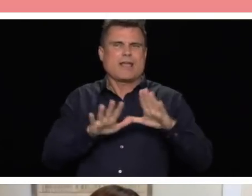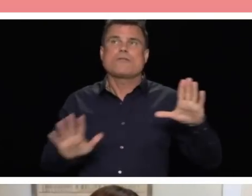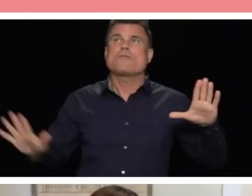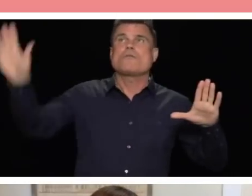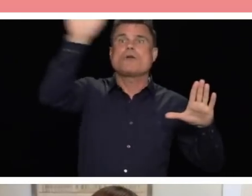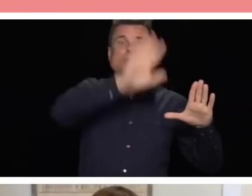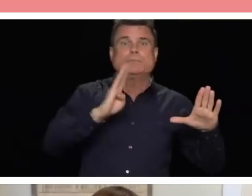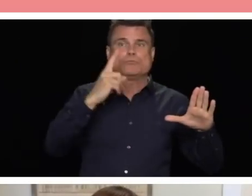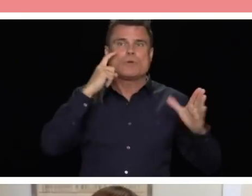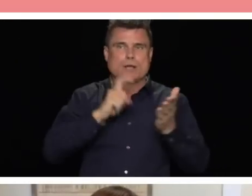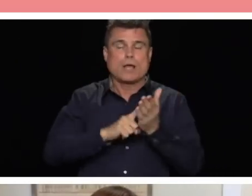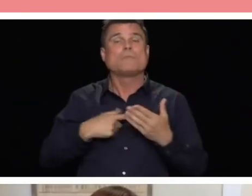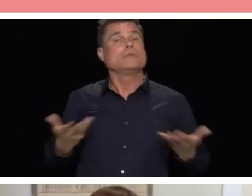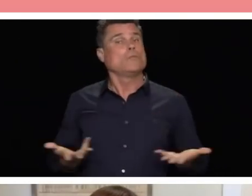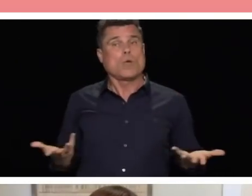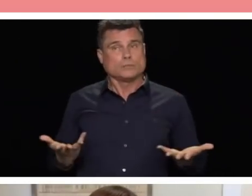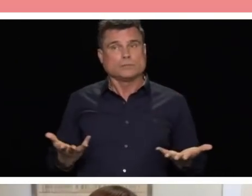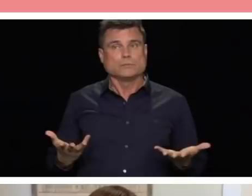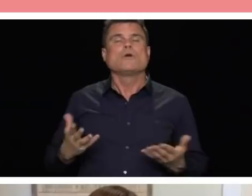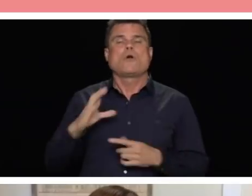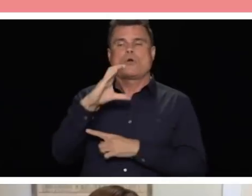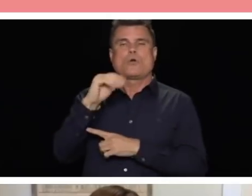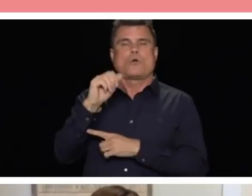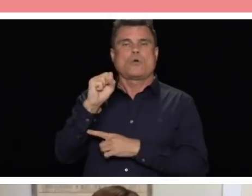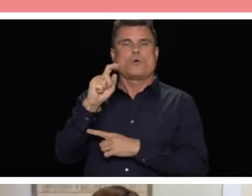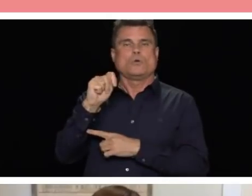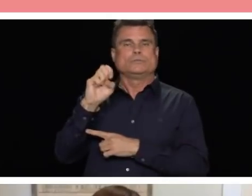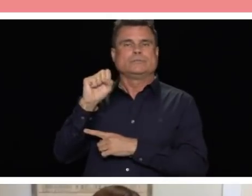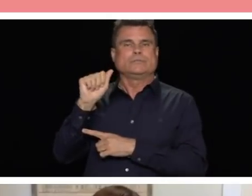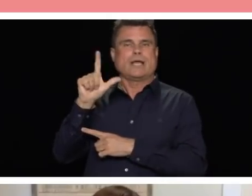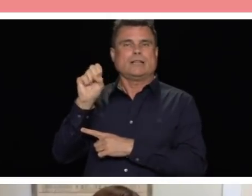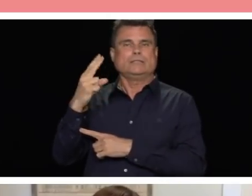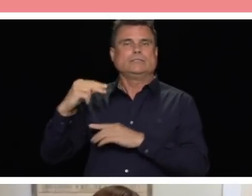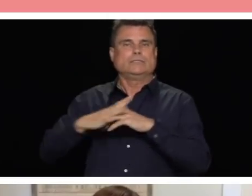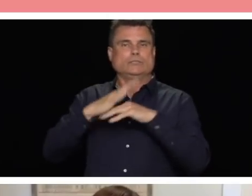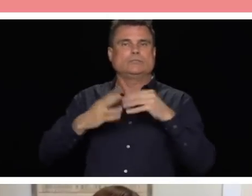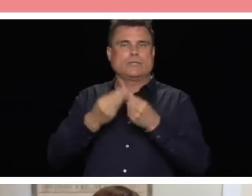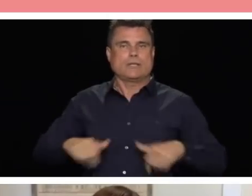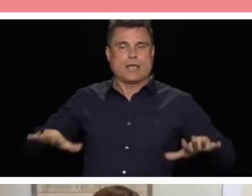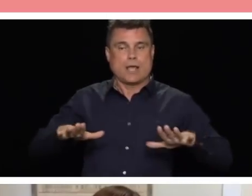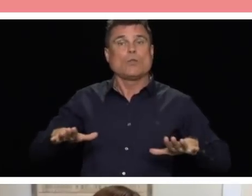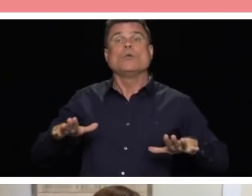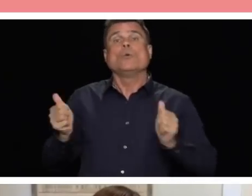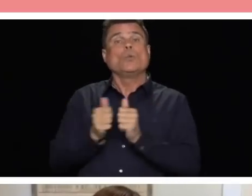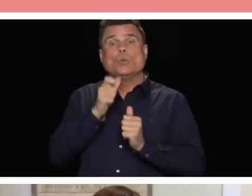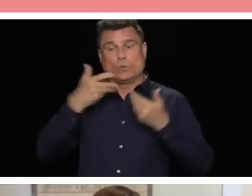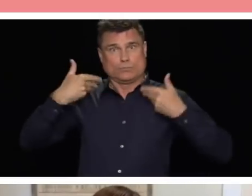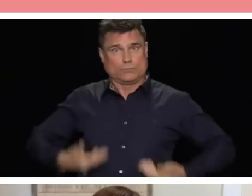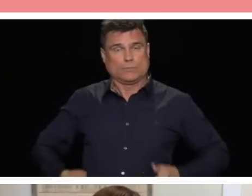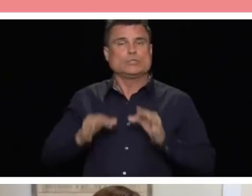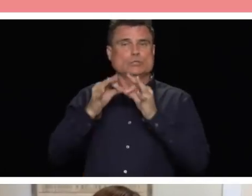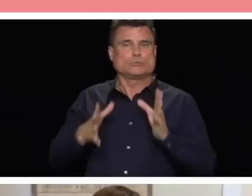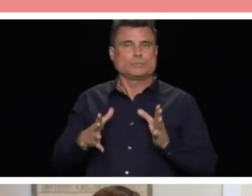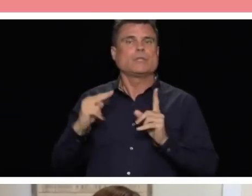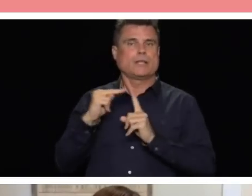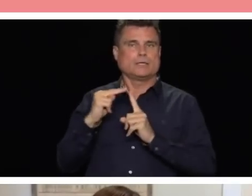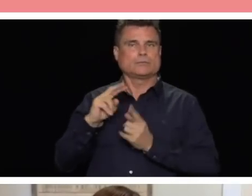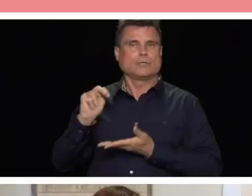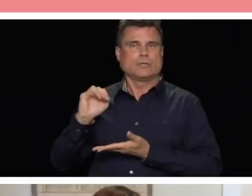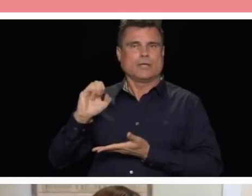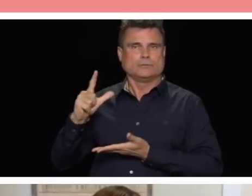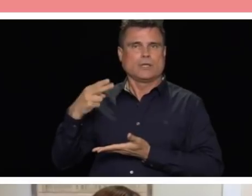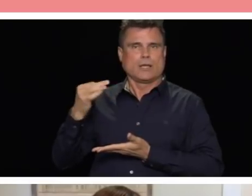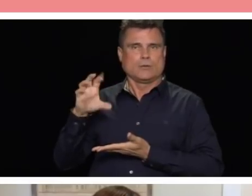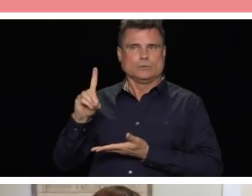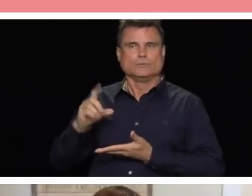peoples, along with ASL translator Nigel Howard. Today, I have two very special guests who are joining me,